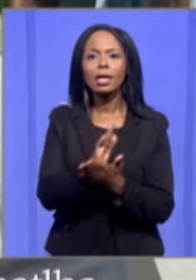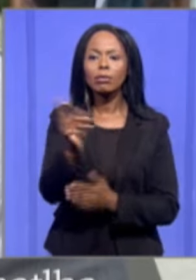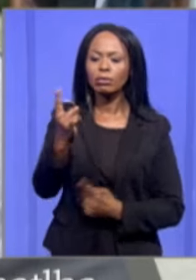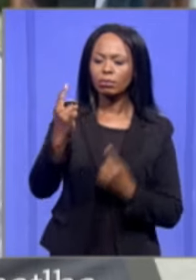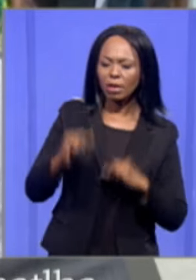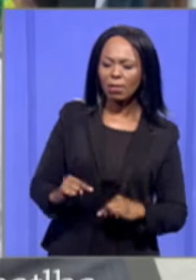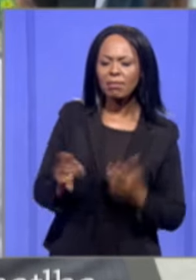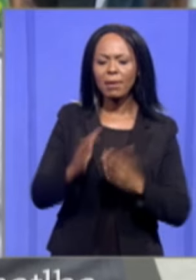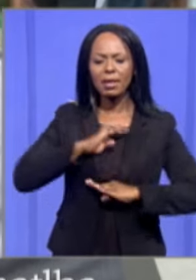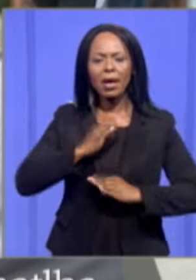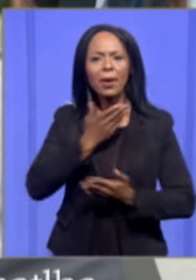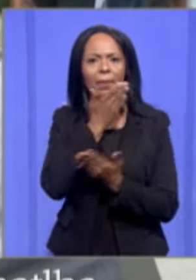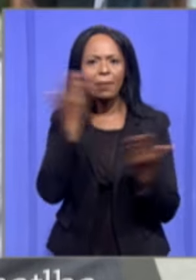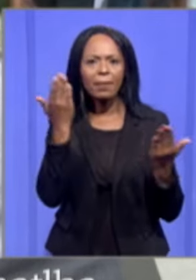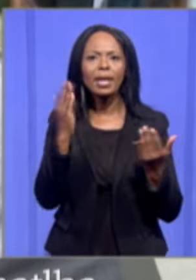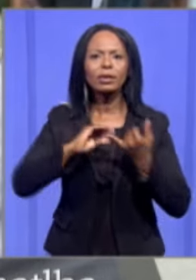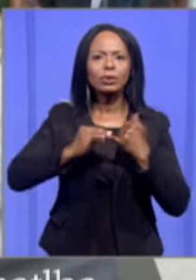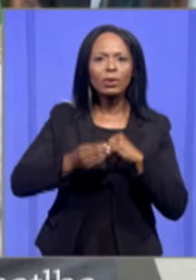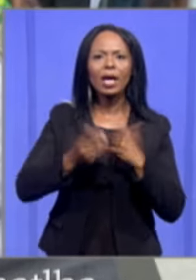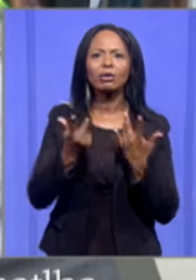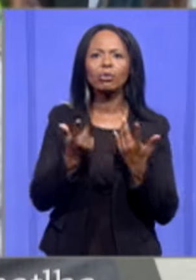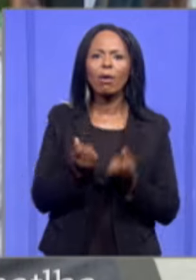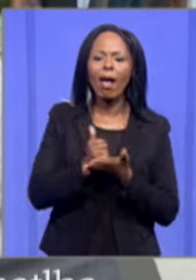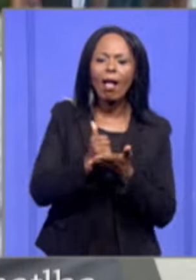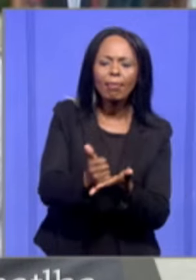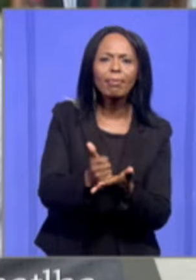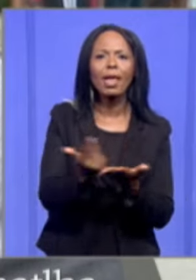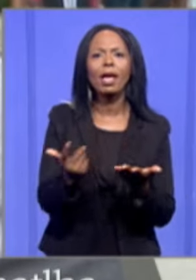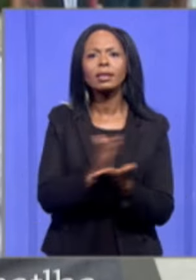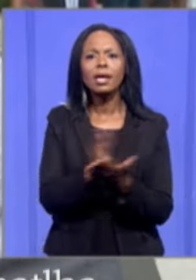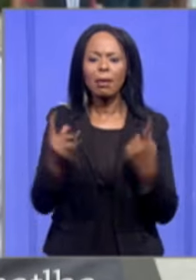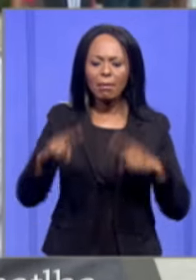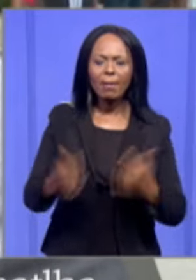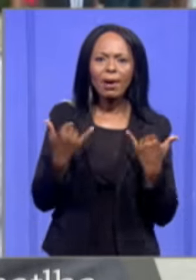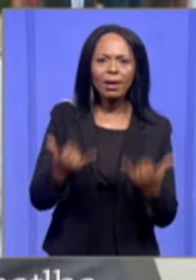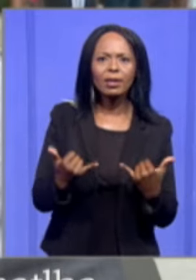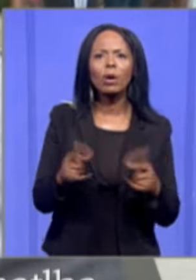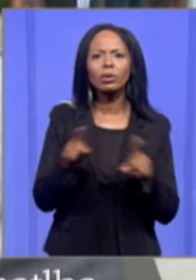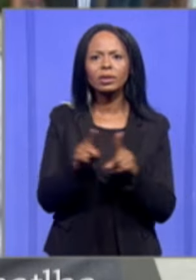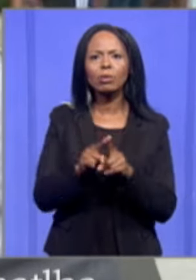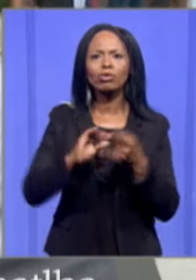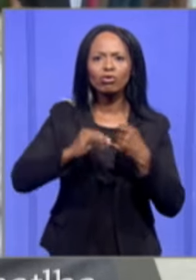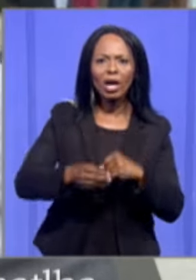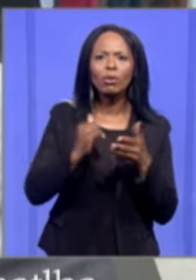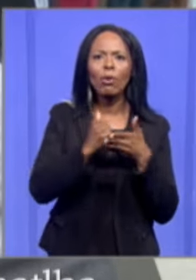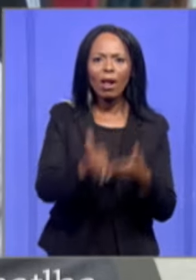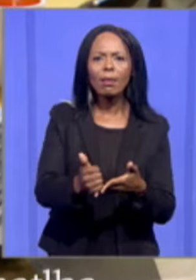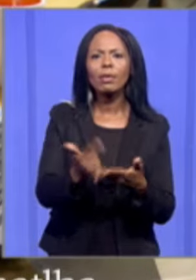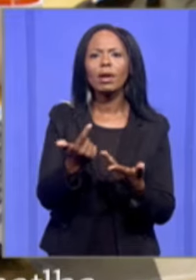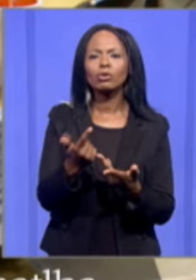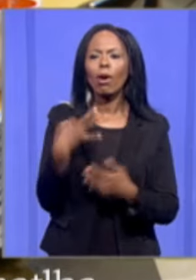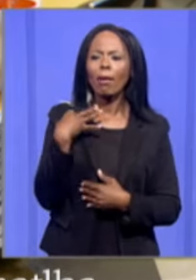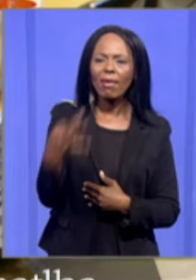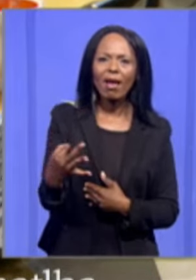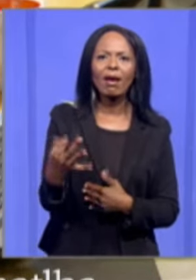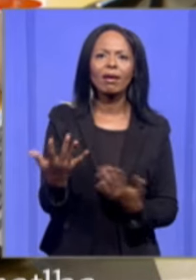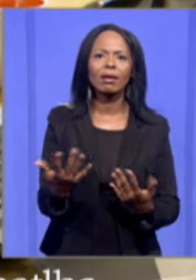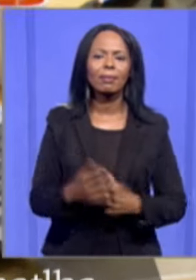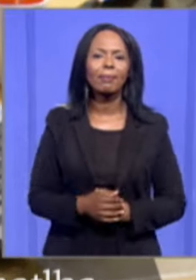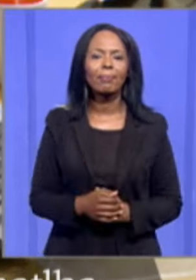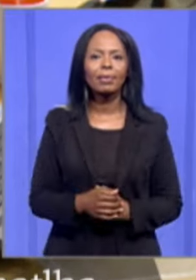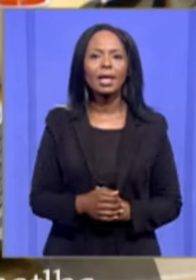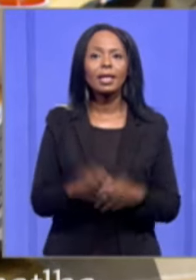dissatisfaction, you try and accommodate them. Those that are coming now, just arrived, they can't use the system. You assist them to apply. Lefapha la